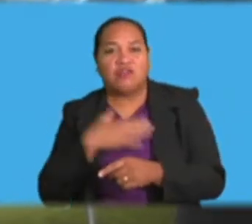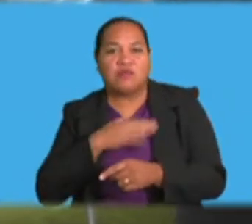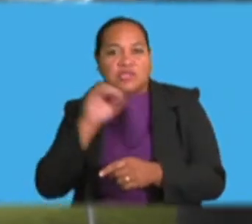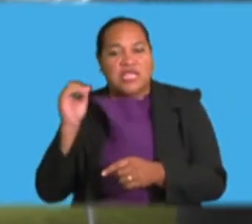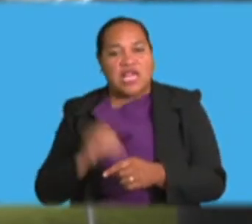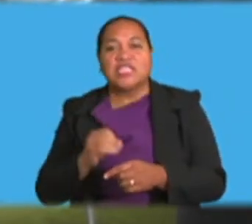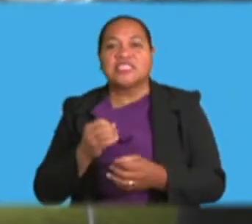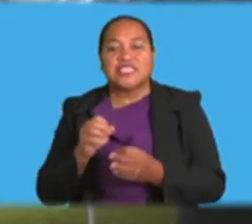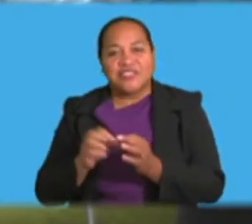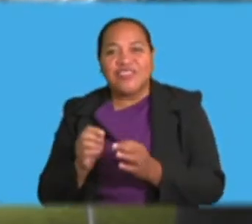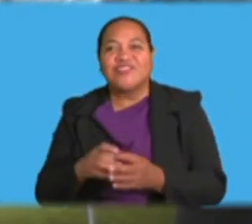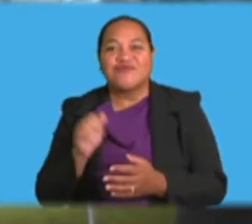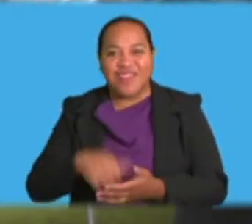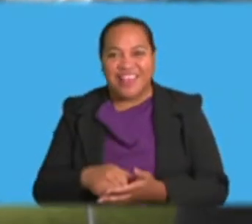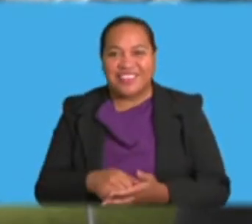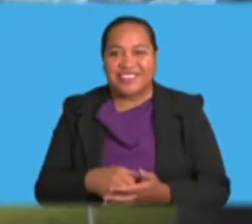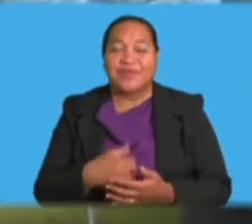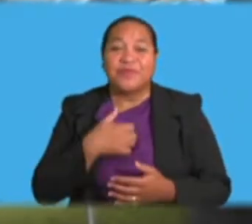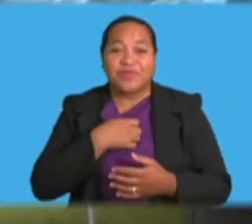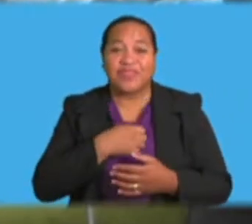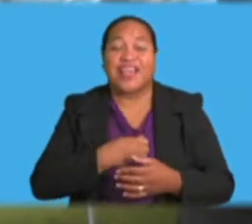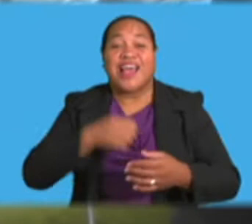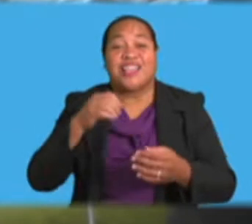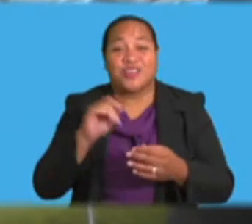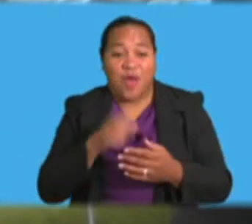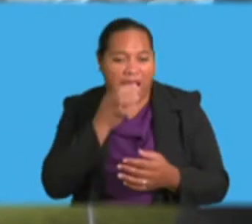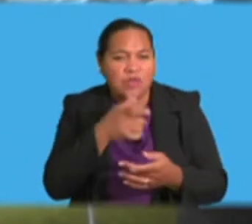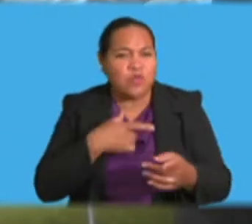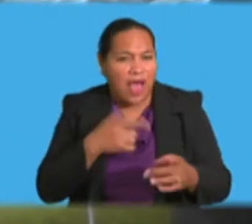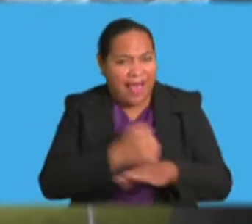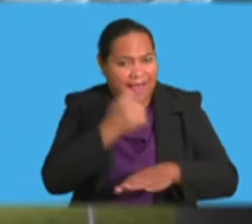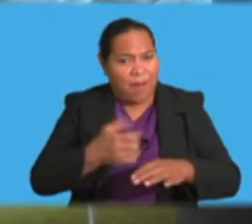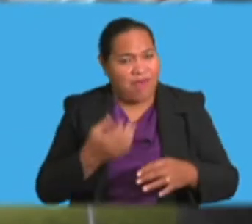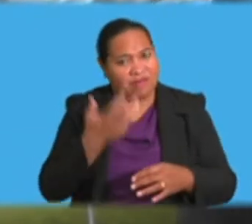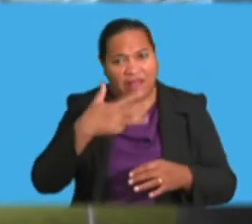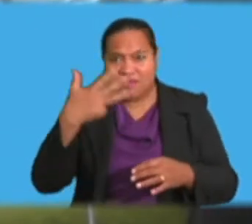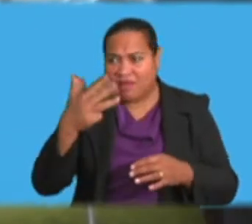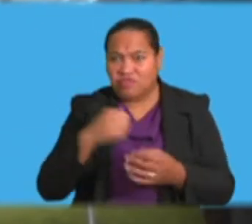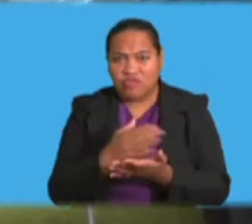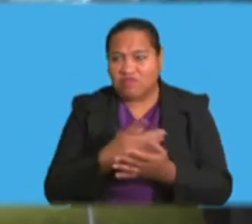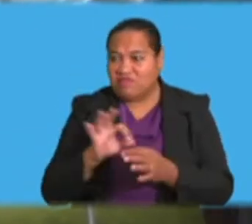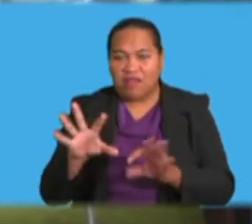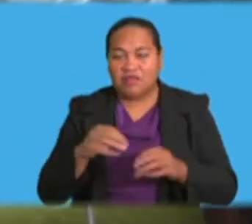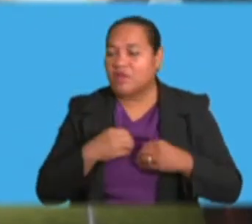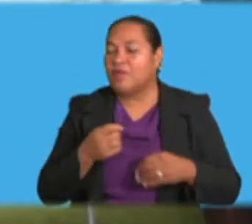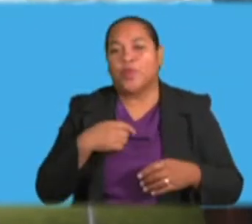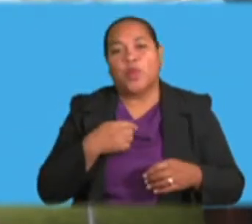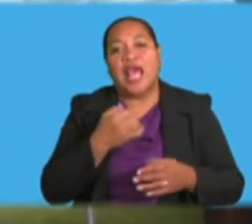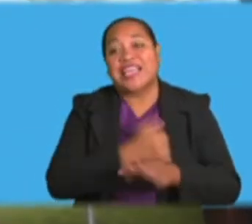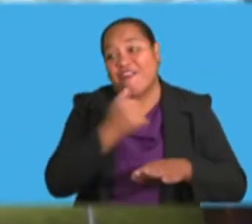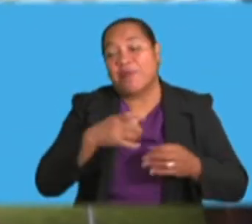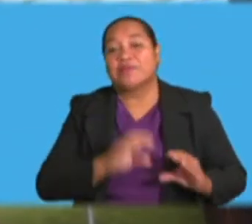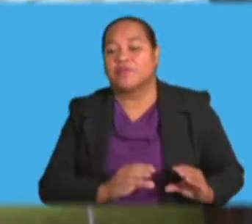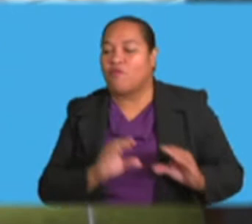rights. One may ask why government has these 99.8% shares when it gets nothing. Government provides the stability for